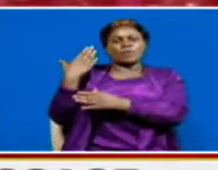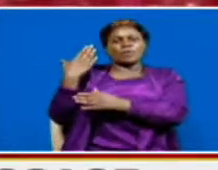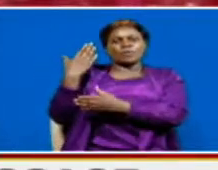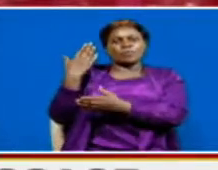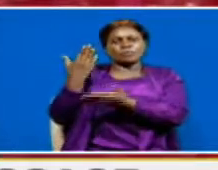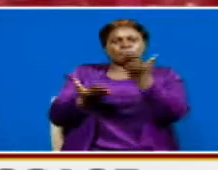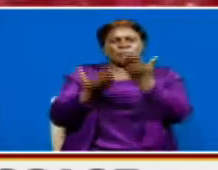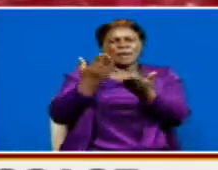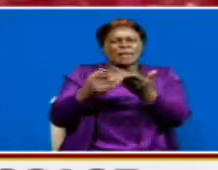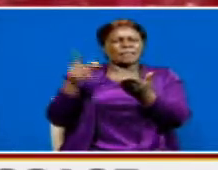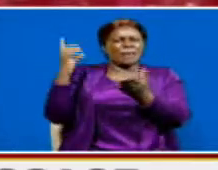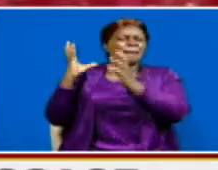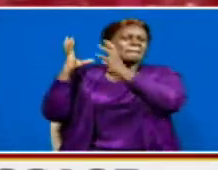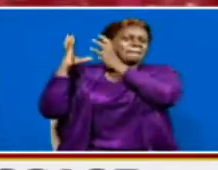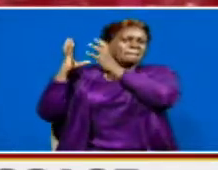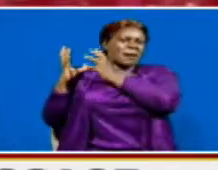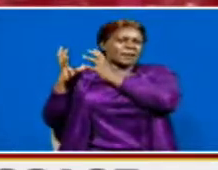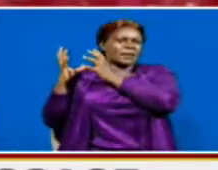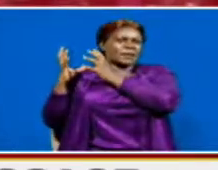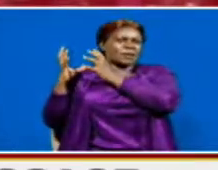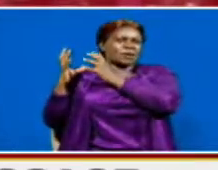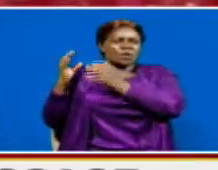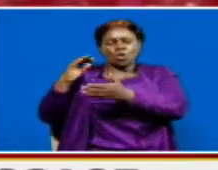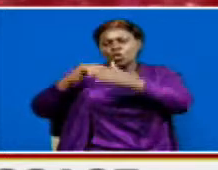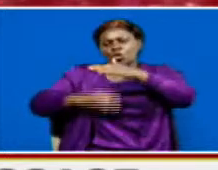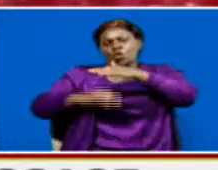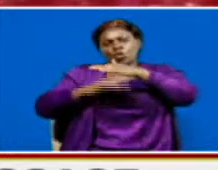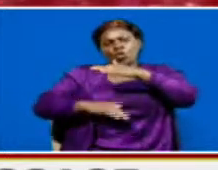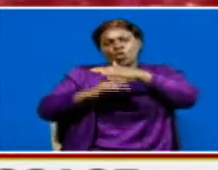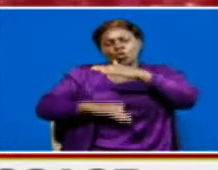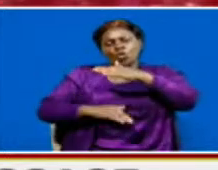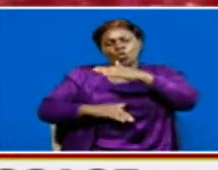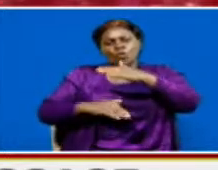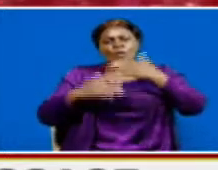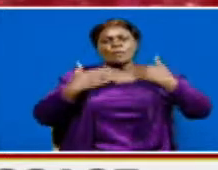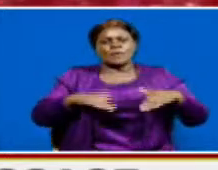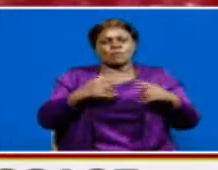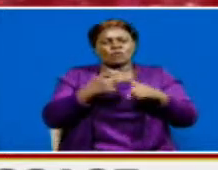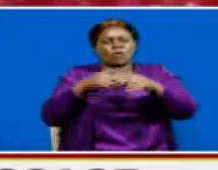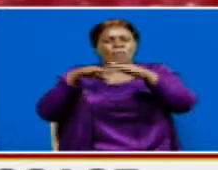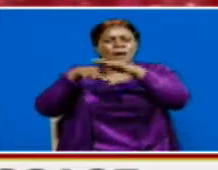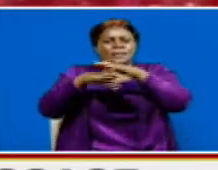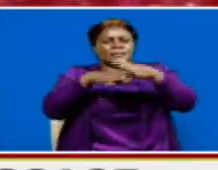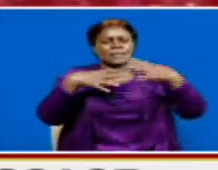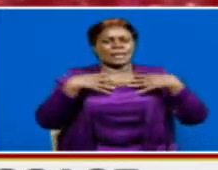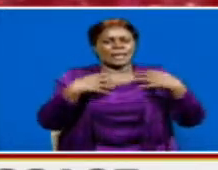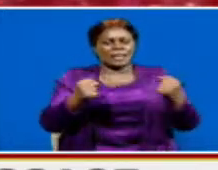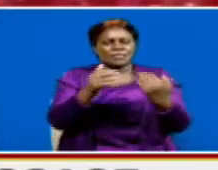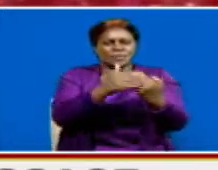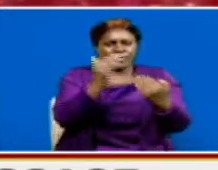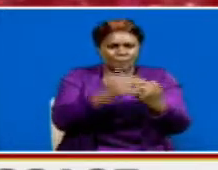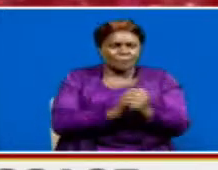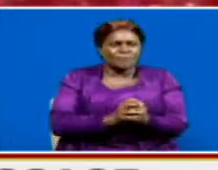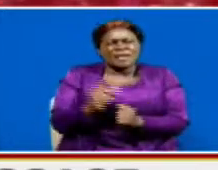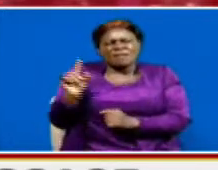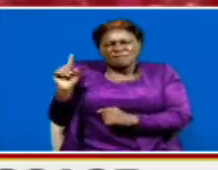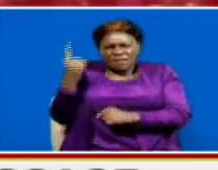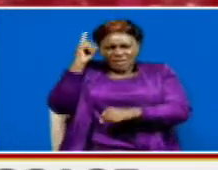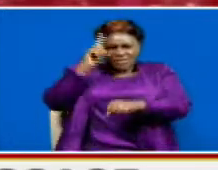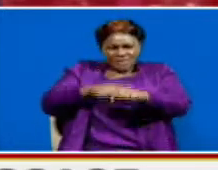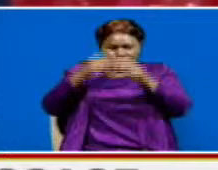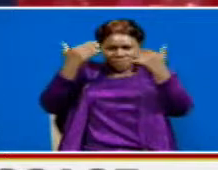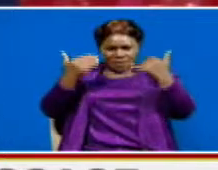disproportionately burdened and alienated low-income earners from accessing healthcare. For the first